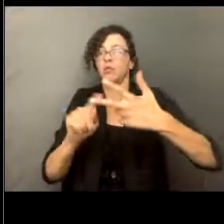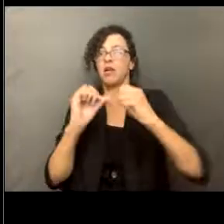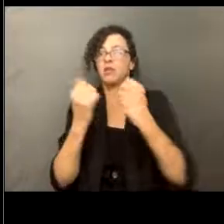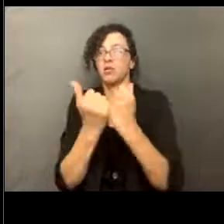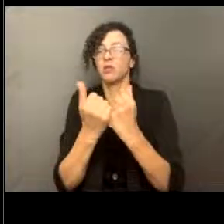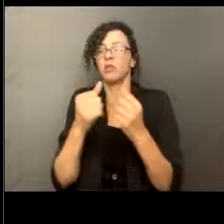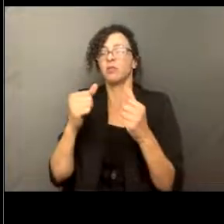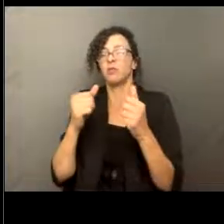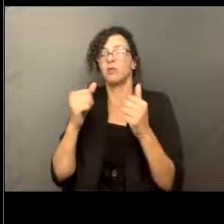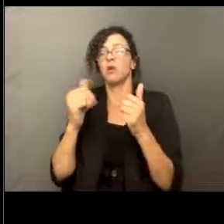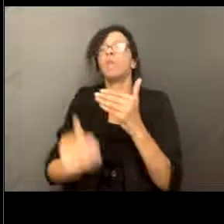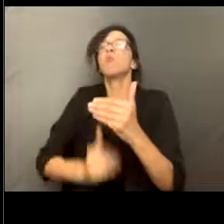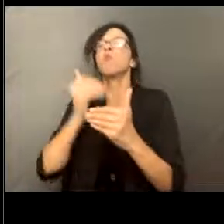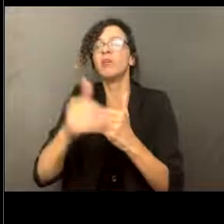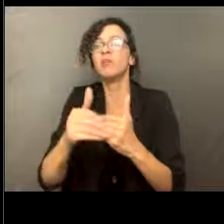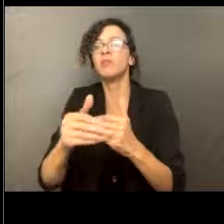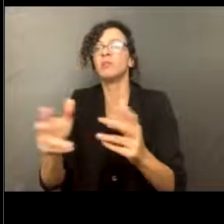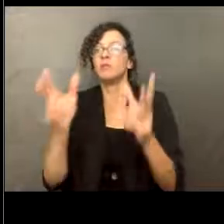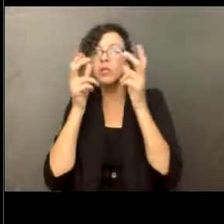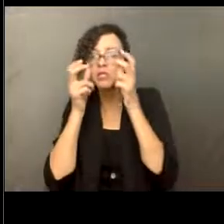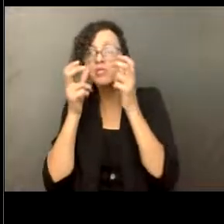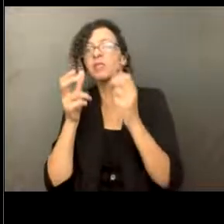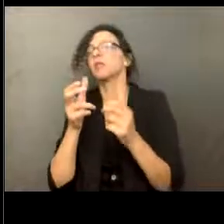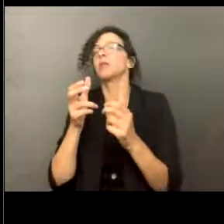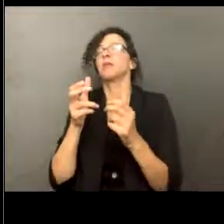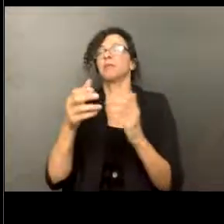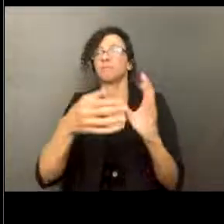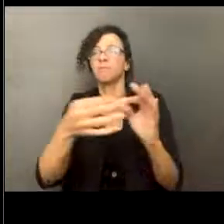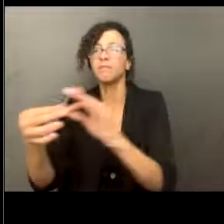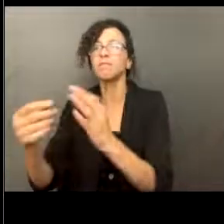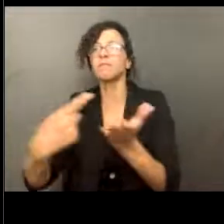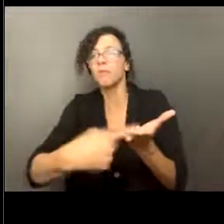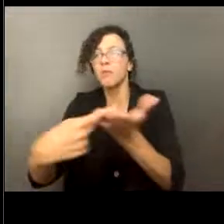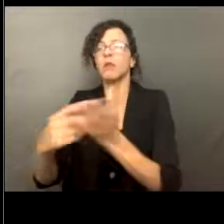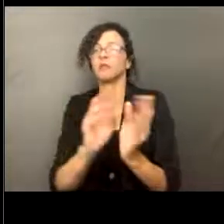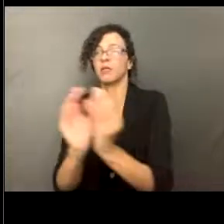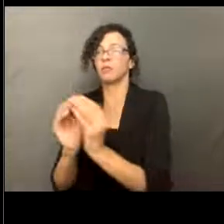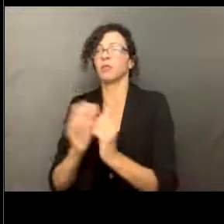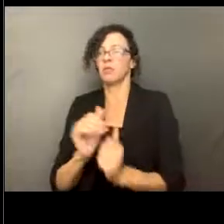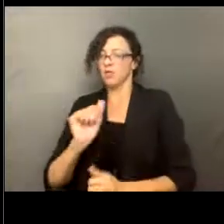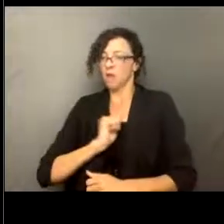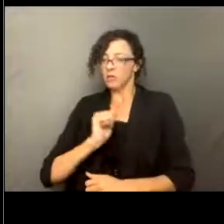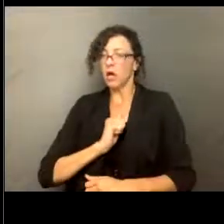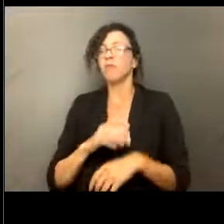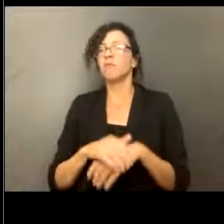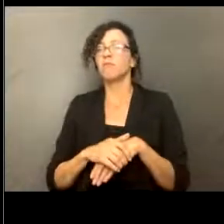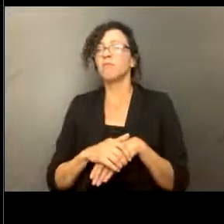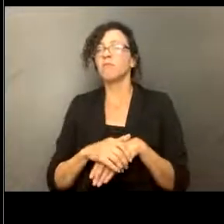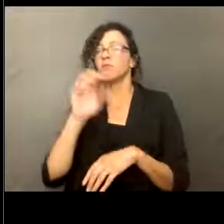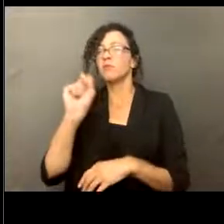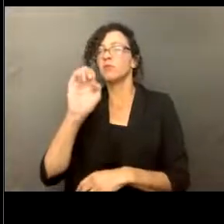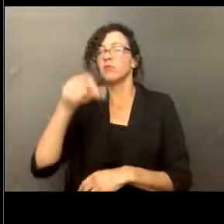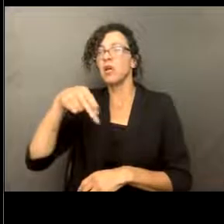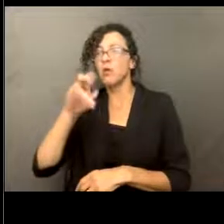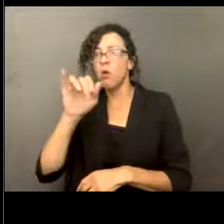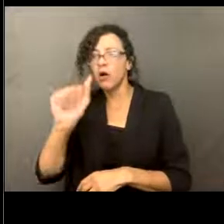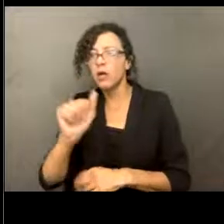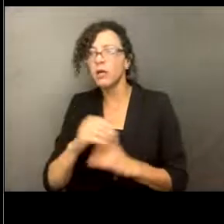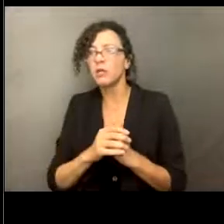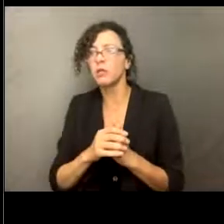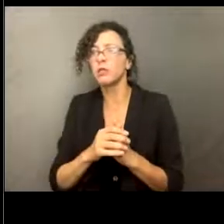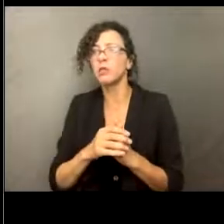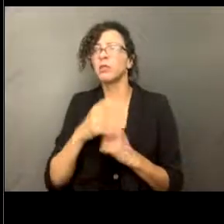to community. I think one thing all of our, myself, Sequoia, Avital, and then our program lead, Carolyn Abrams, are